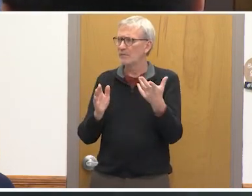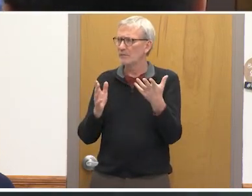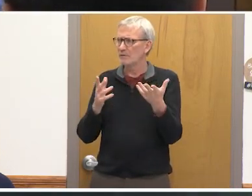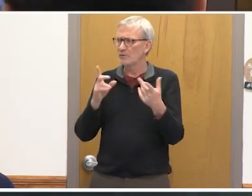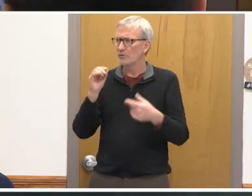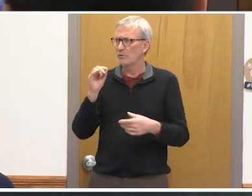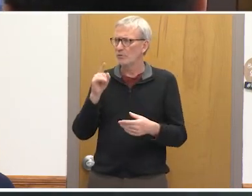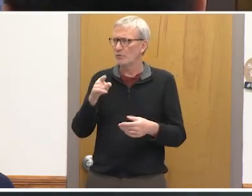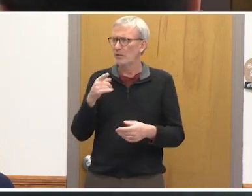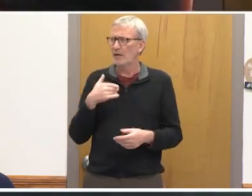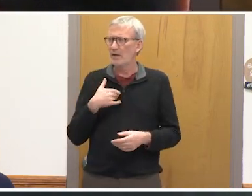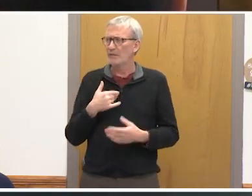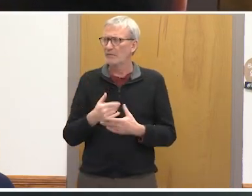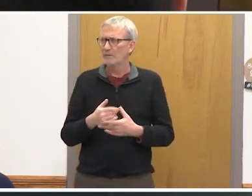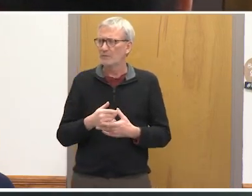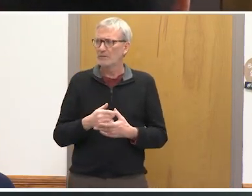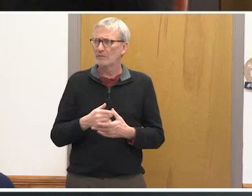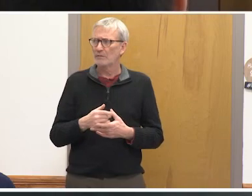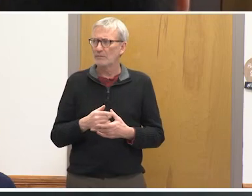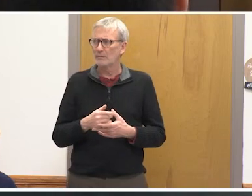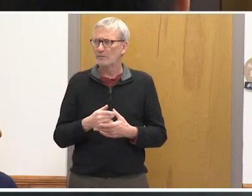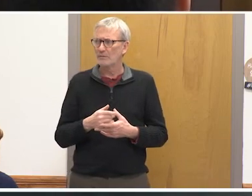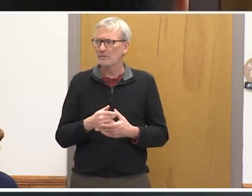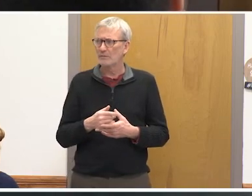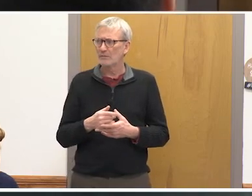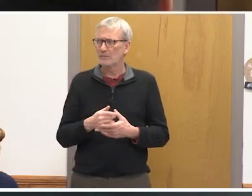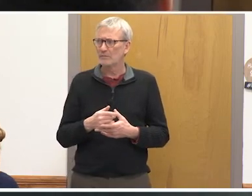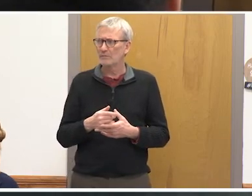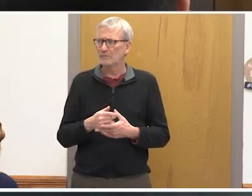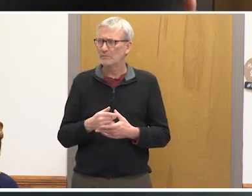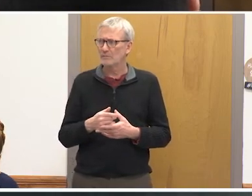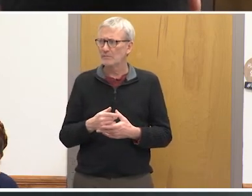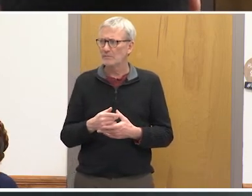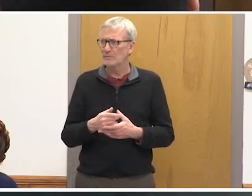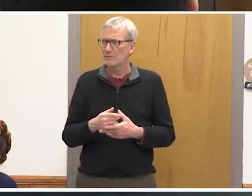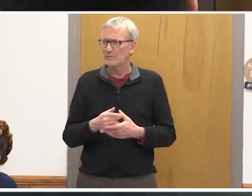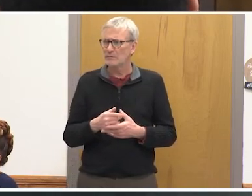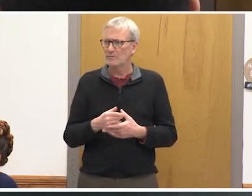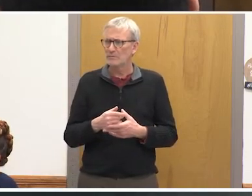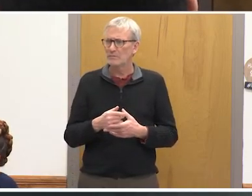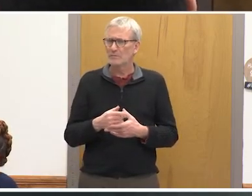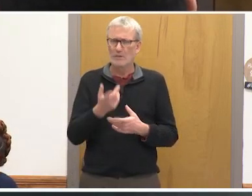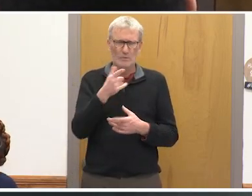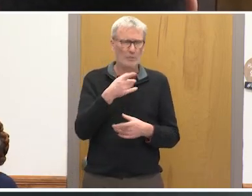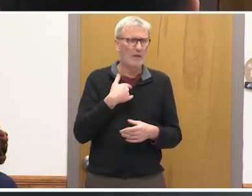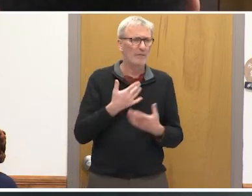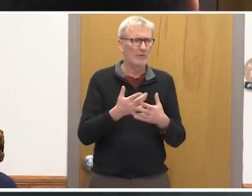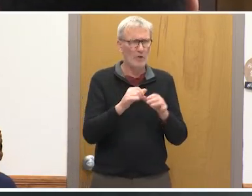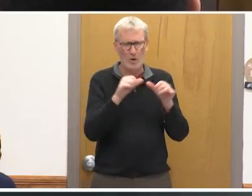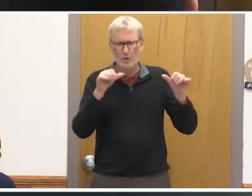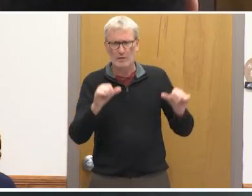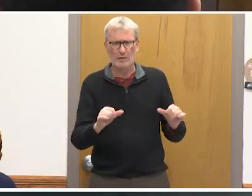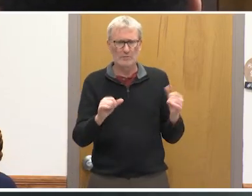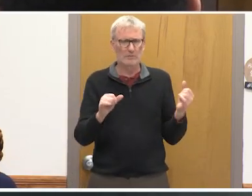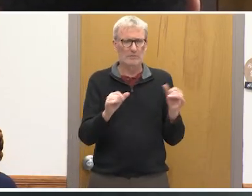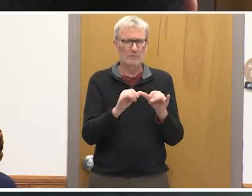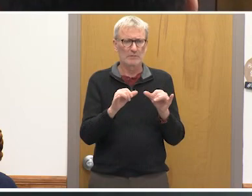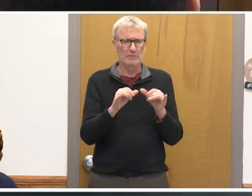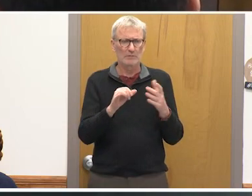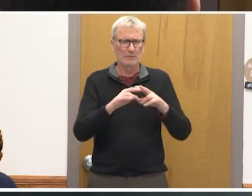you have, are you actually doing a architectural engineer analysis